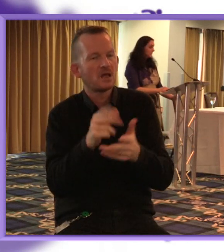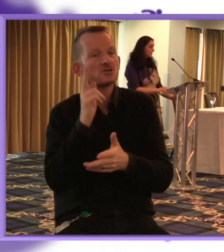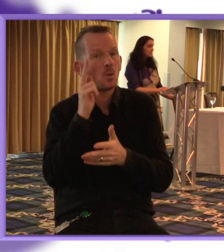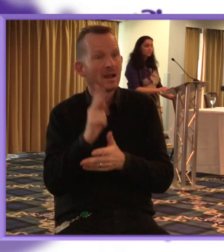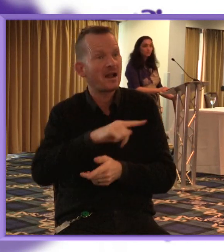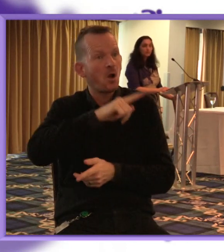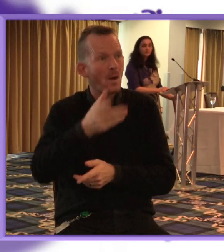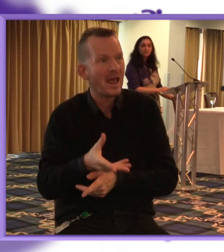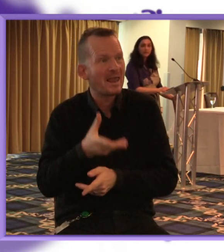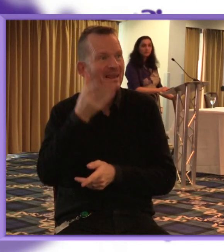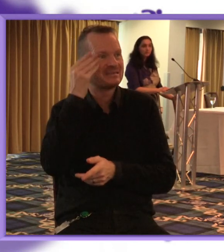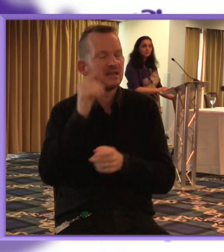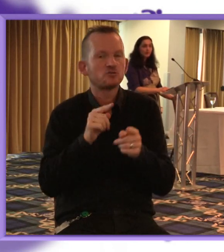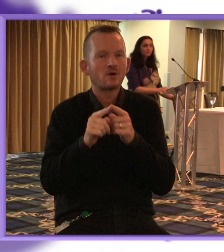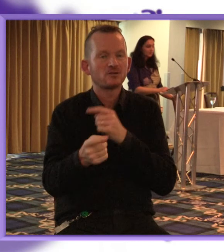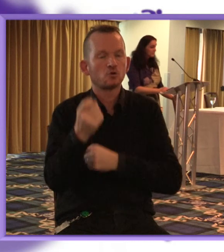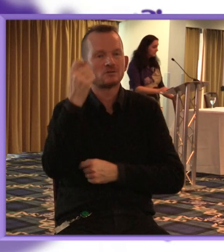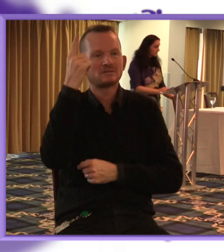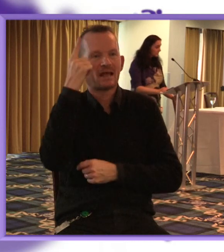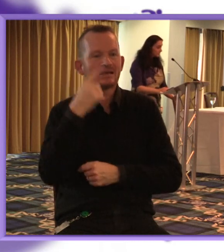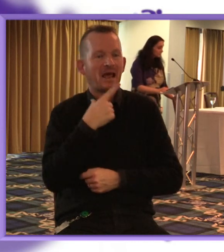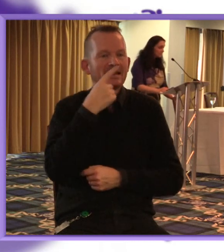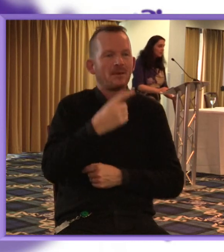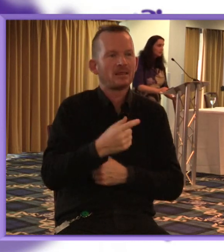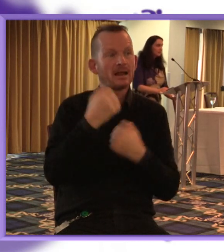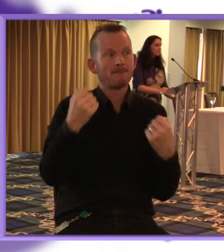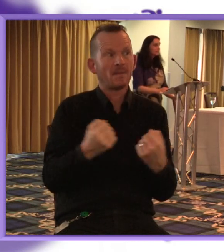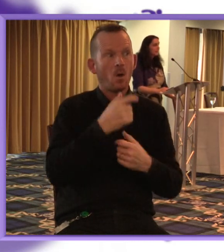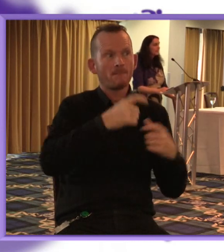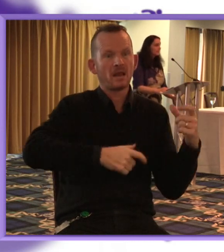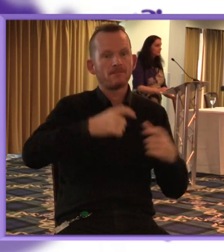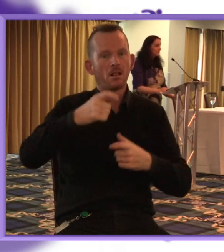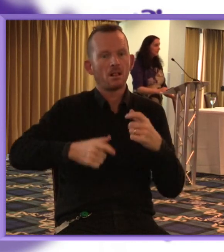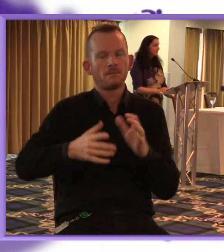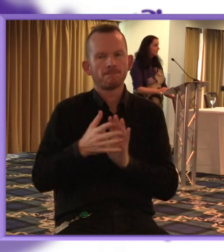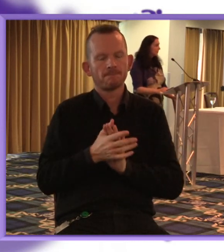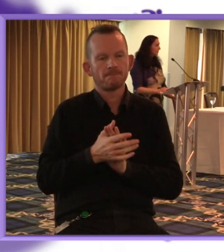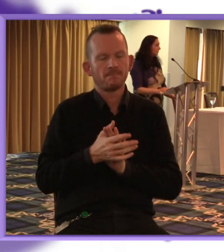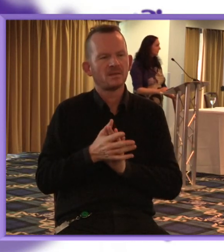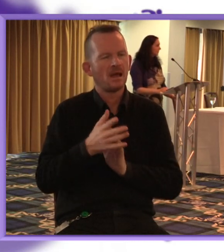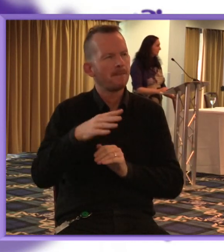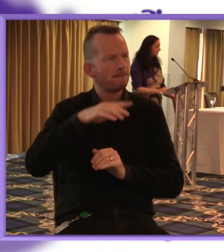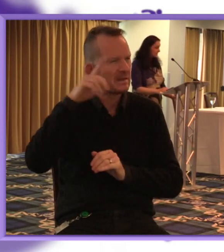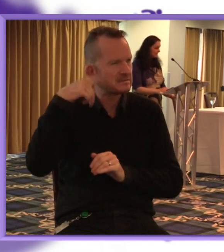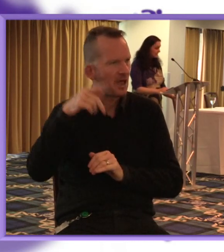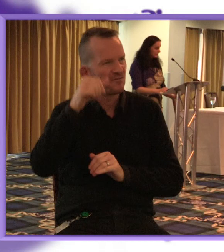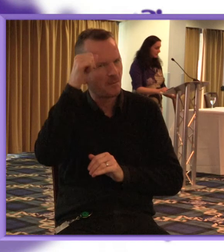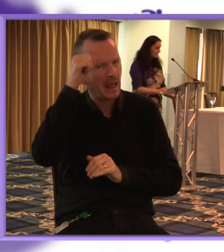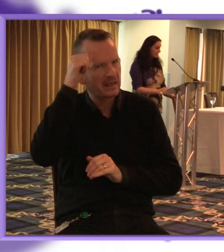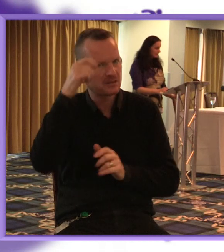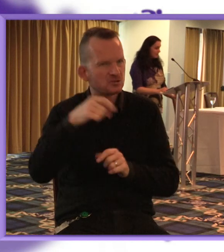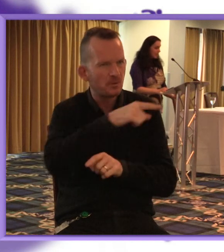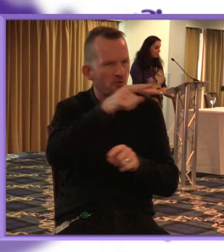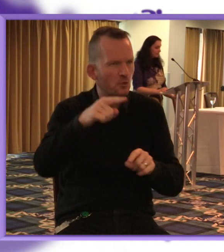to understand, and we're trying to enable and empower people. This may sound familiar to some of you in some of your clinical